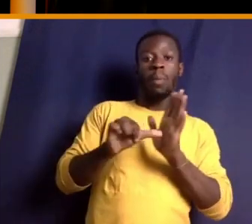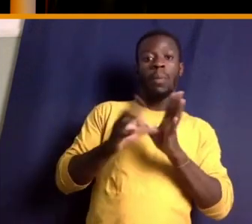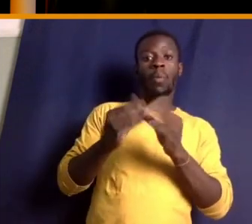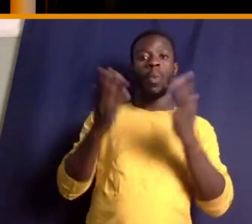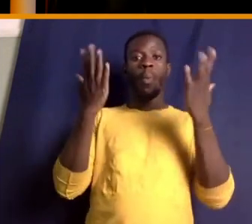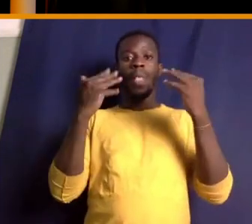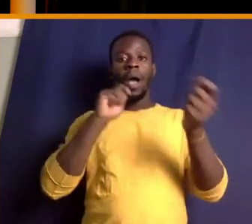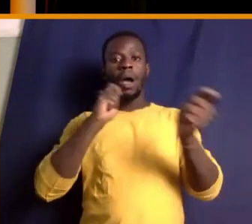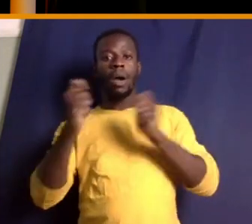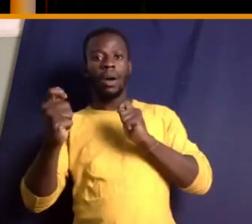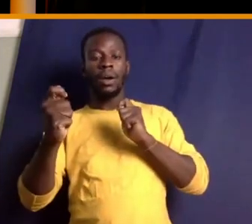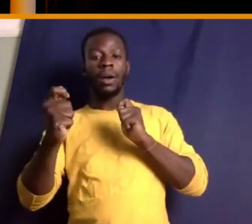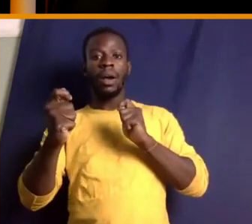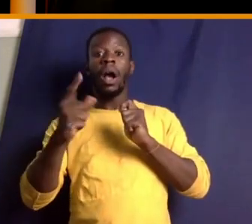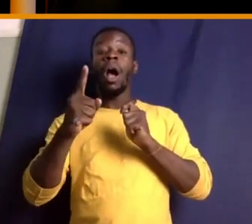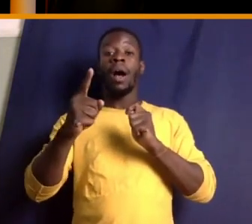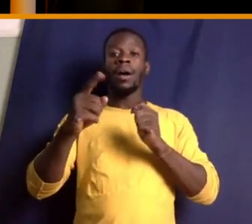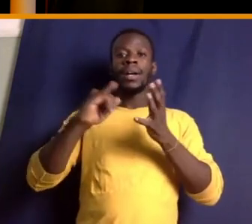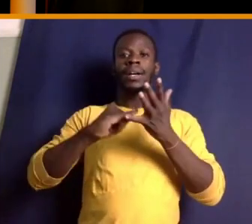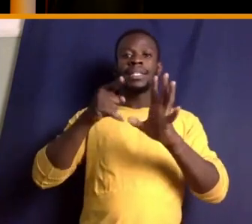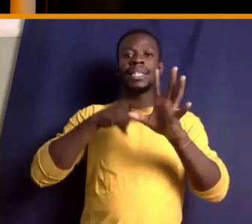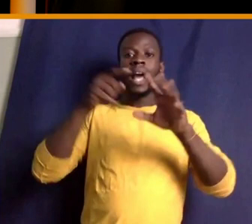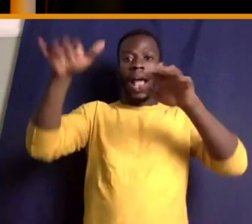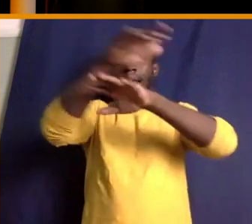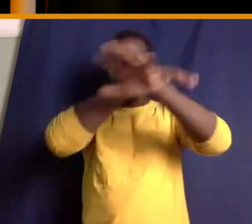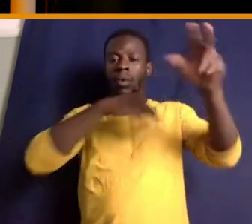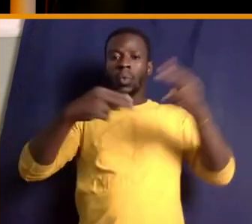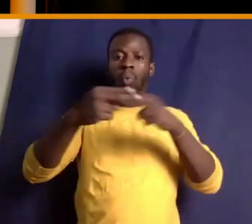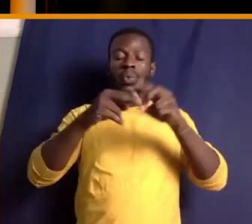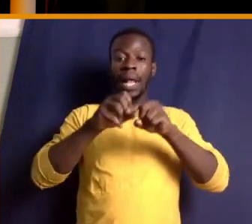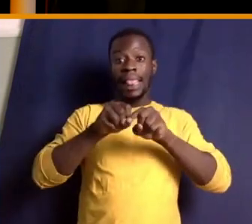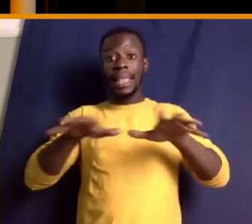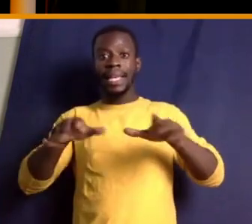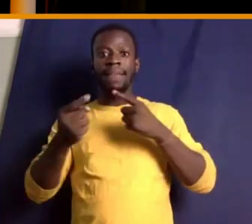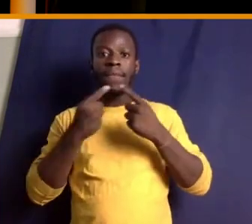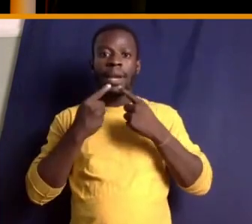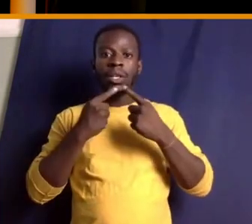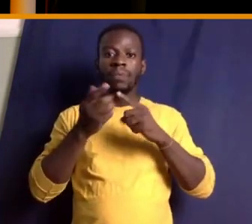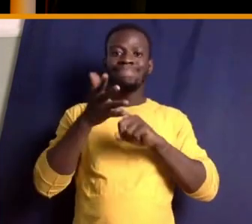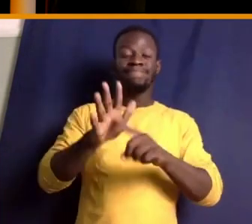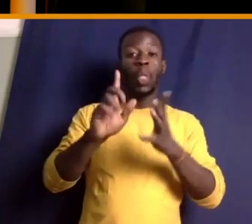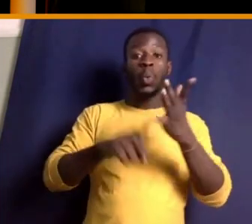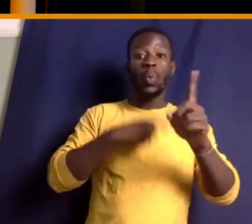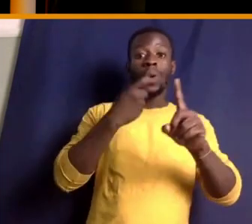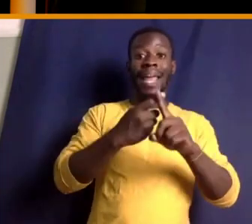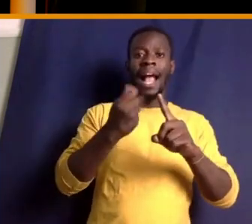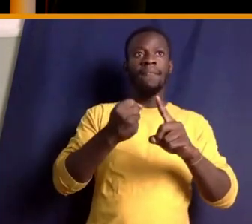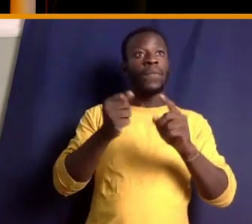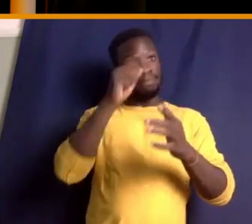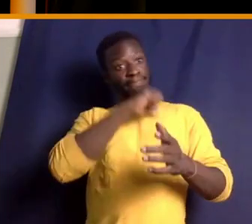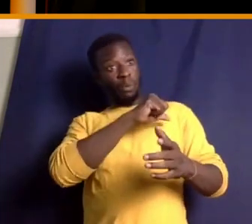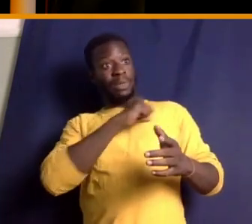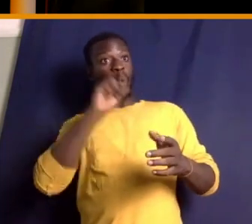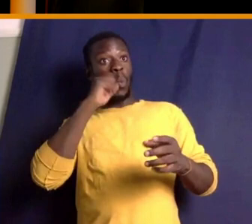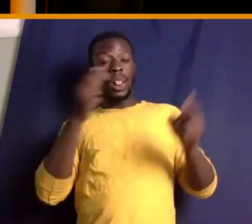yet, documents leaked to Sky News 10 days ago show that the UK agreed to remove commitments to limiting global warming to specific temperatures